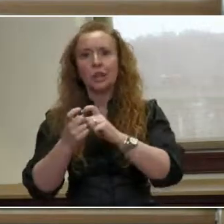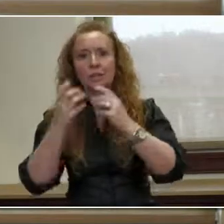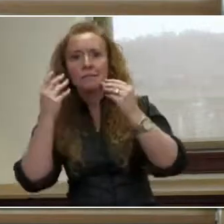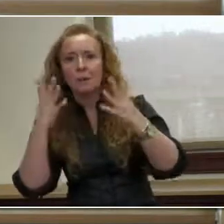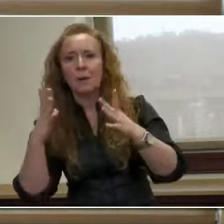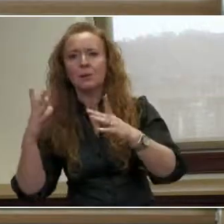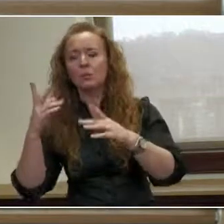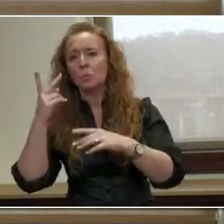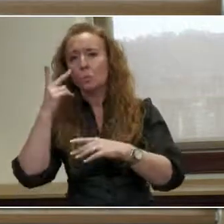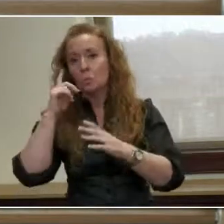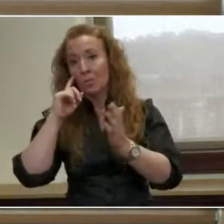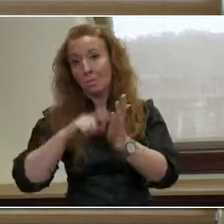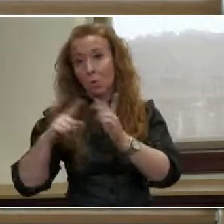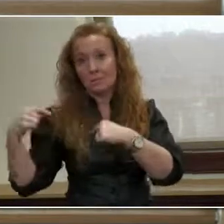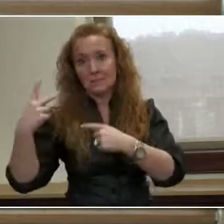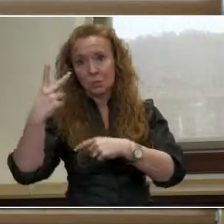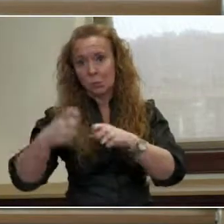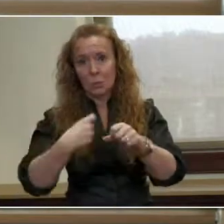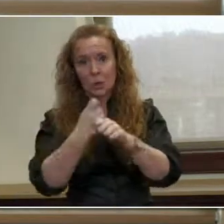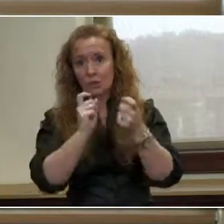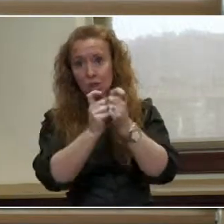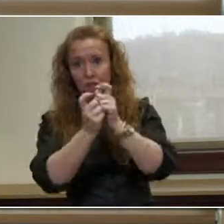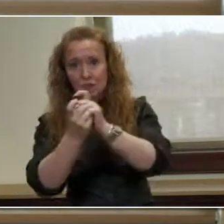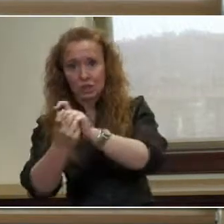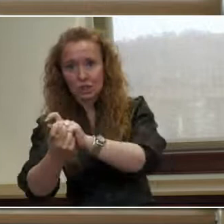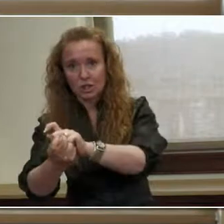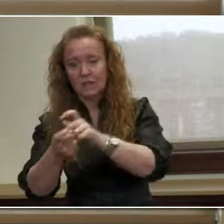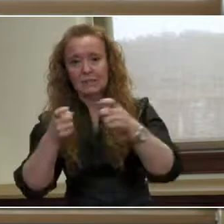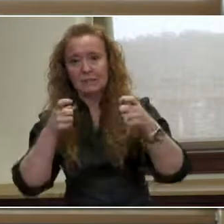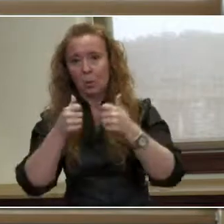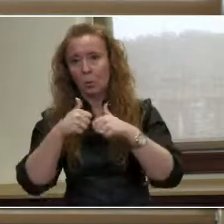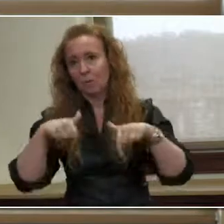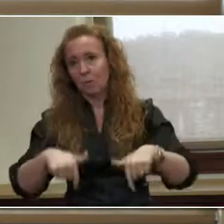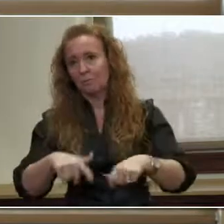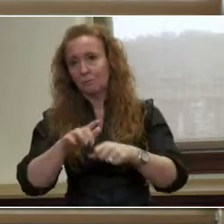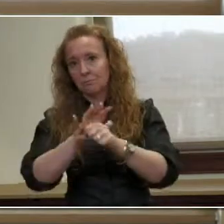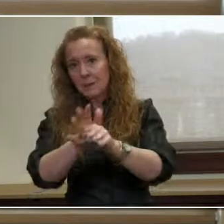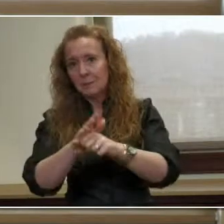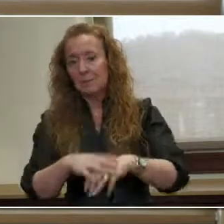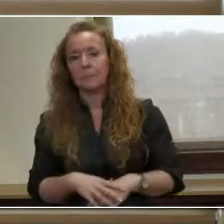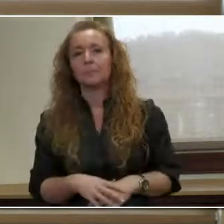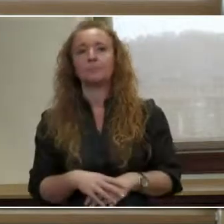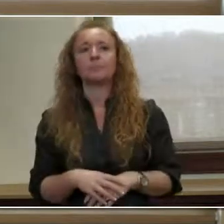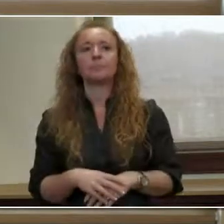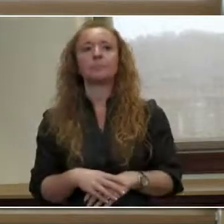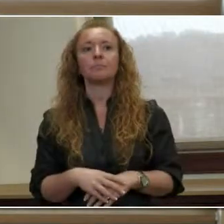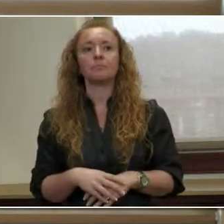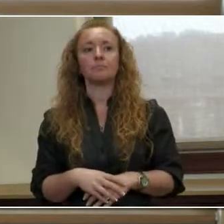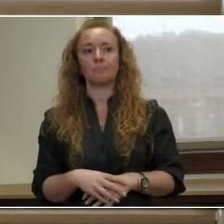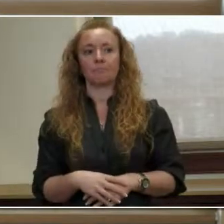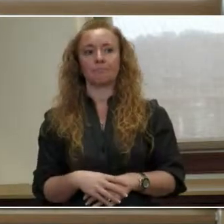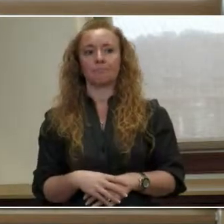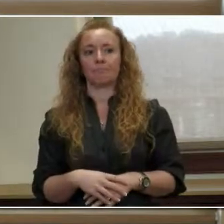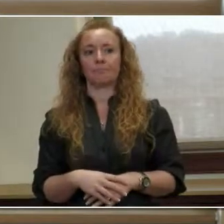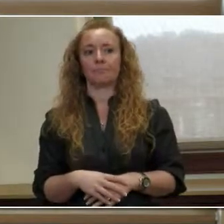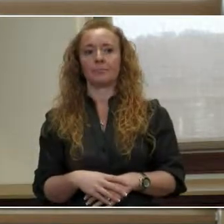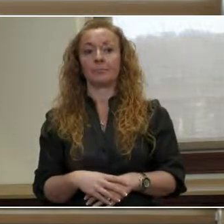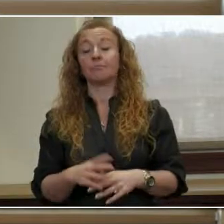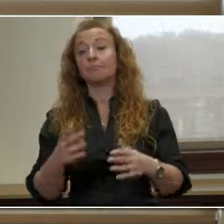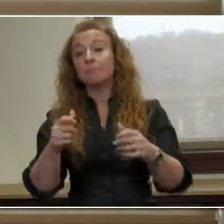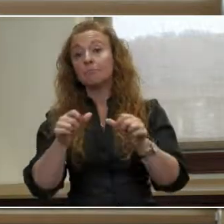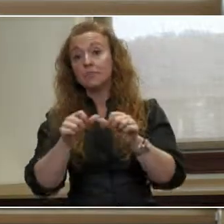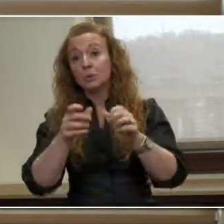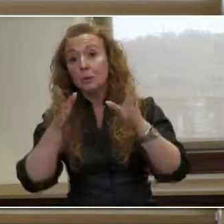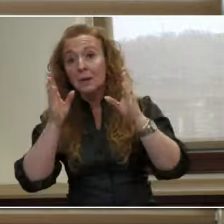that throughout these almost 2 years now of dealing with this pandemic. with COVID-19. Stay tuned